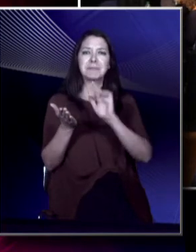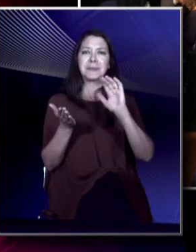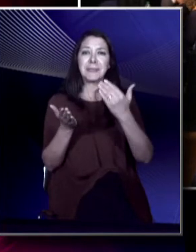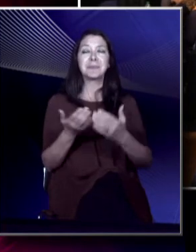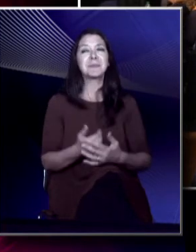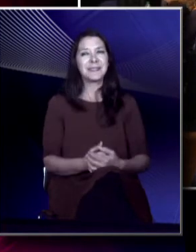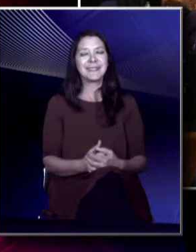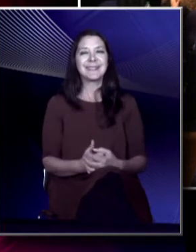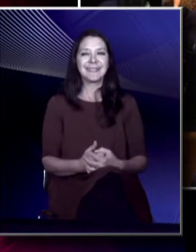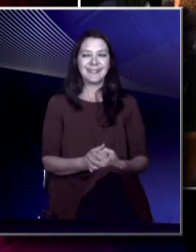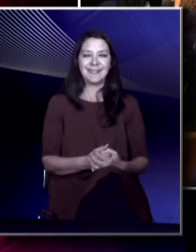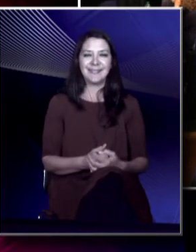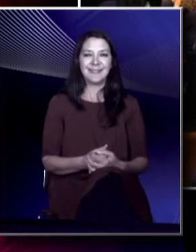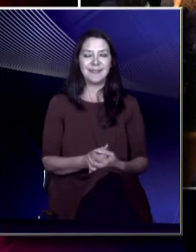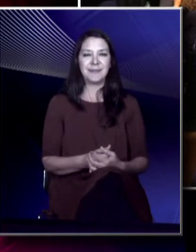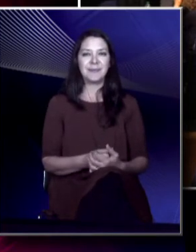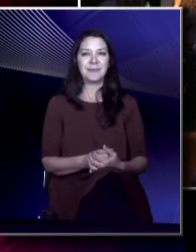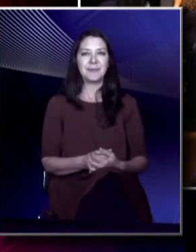printer.